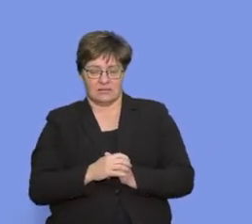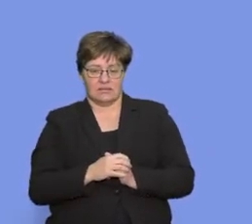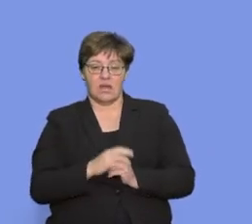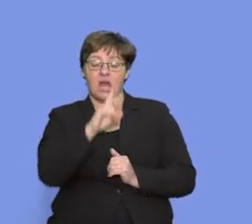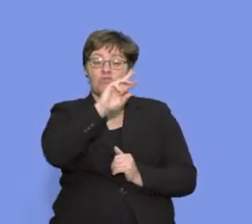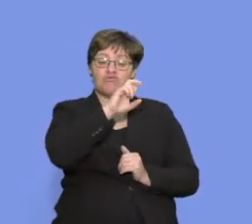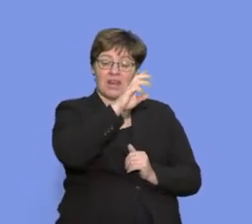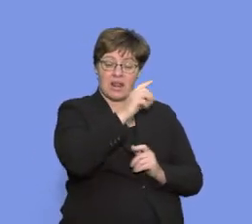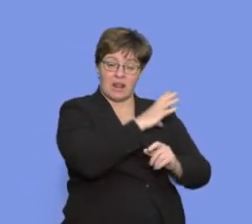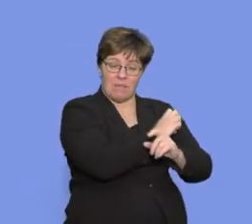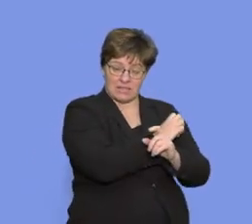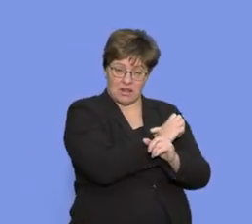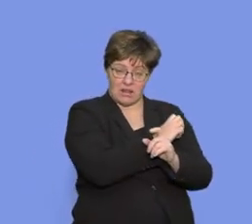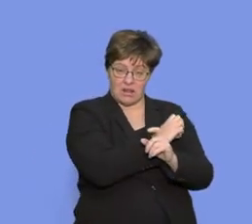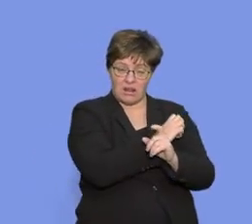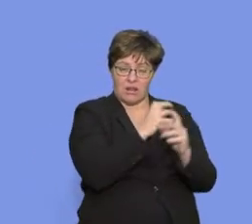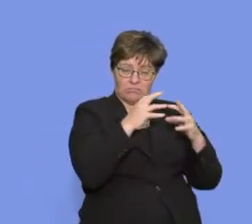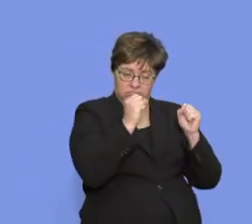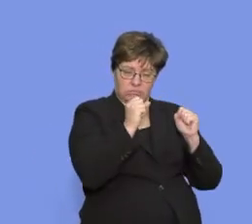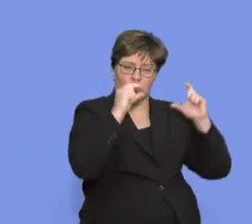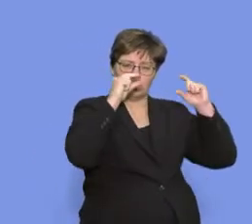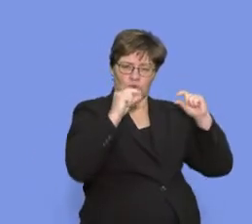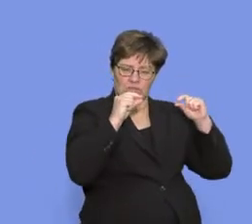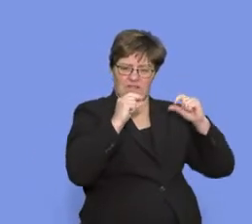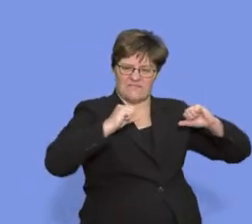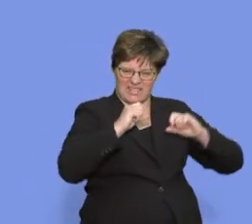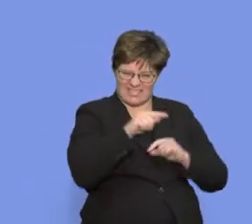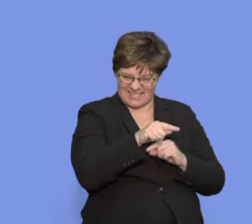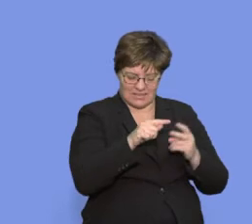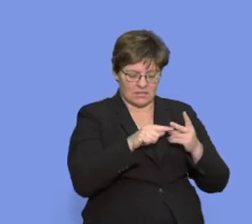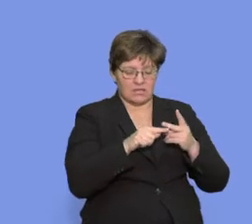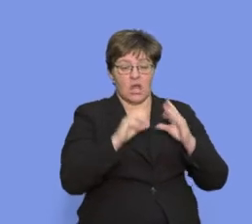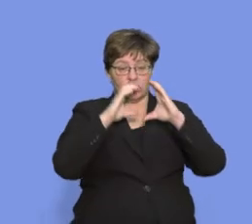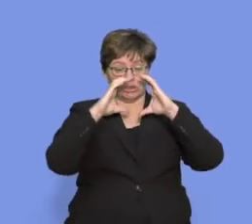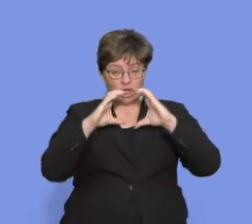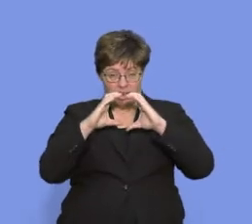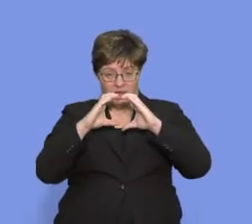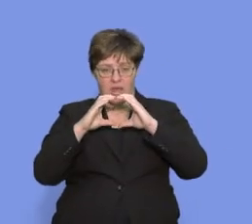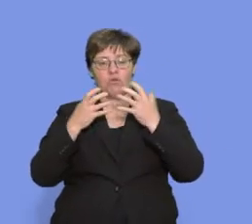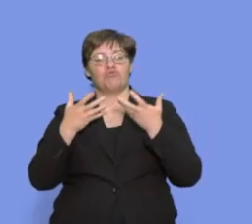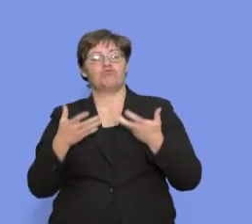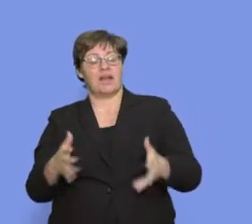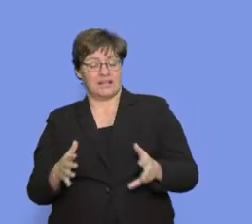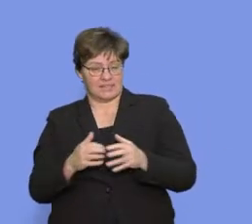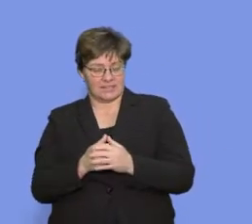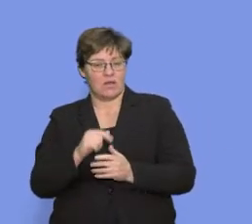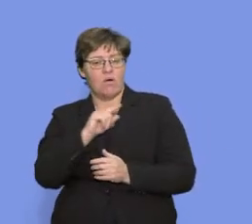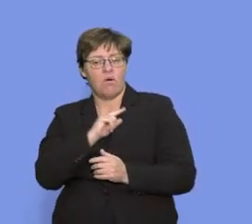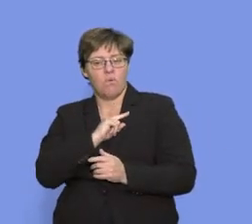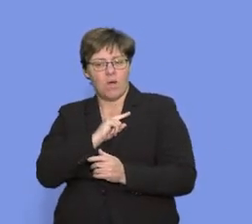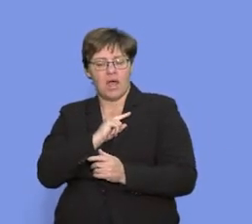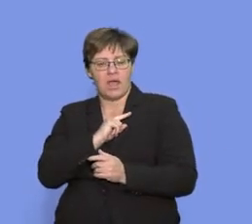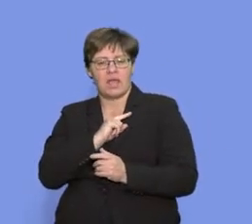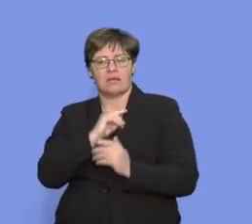muscles will contract and become short and fat. The circular muscles will relax, right? Because they